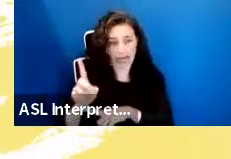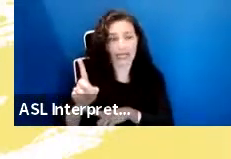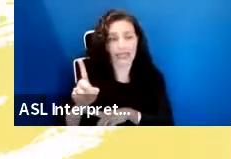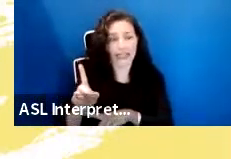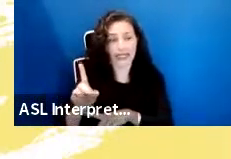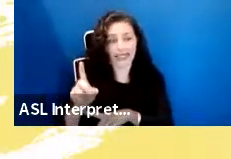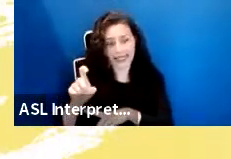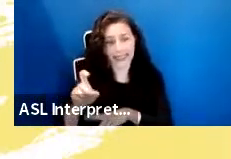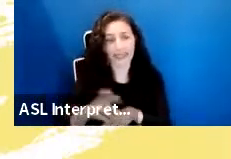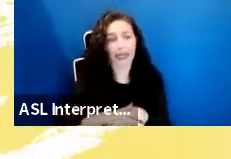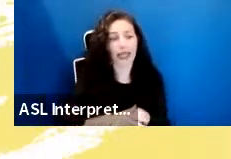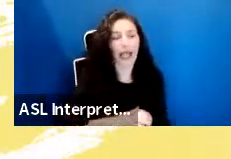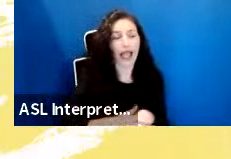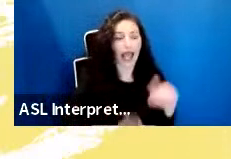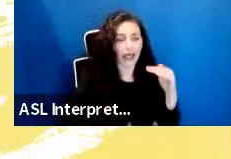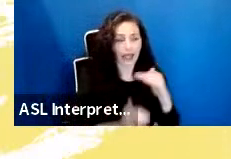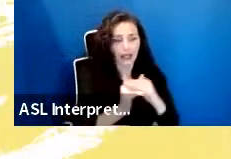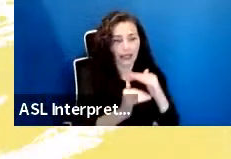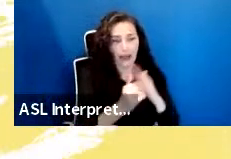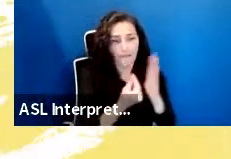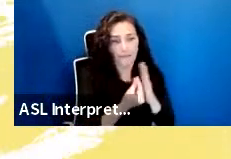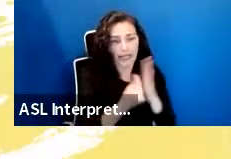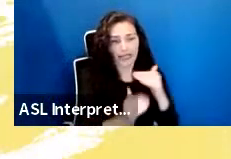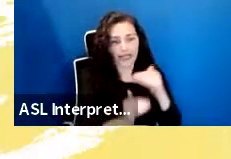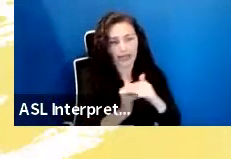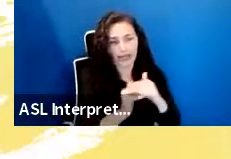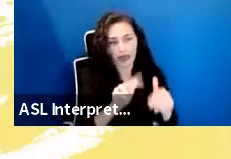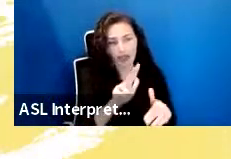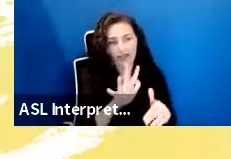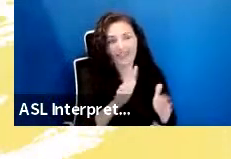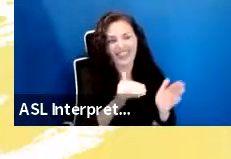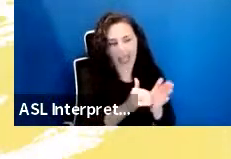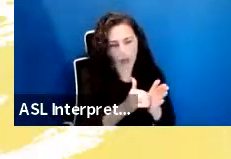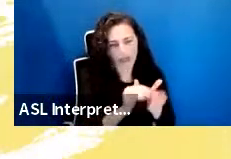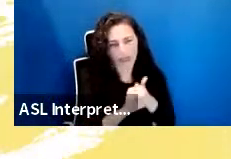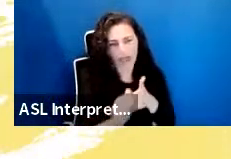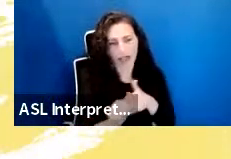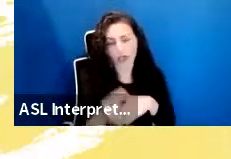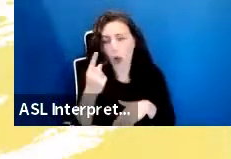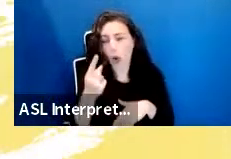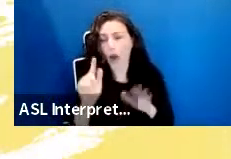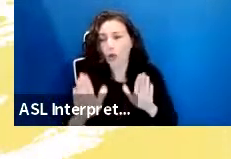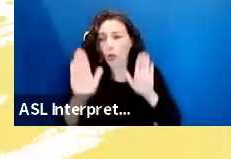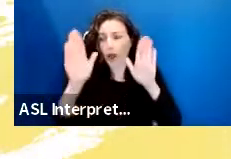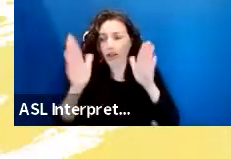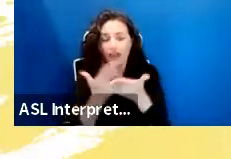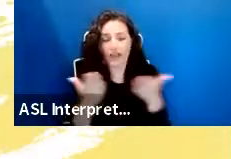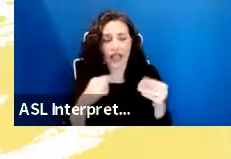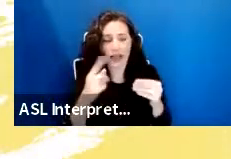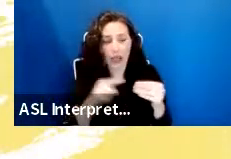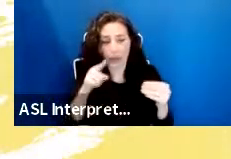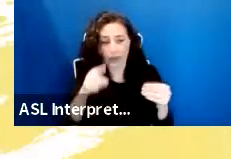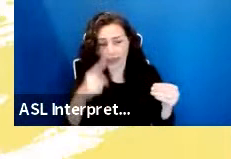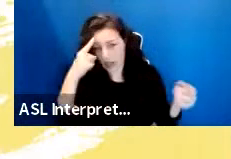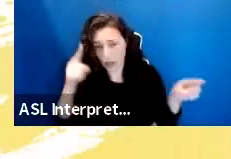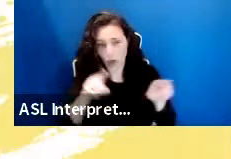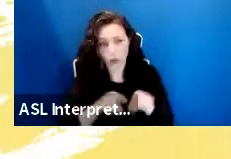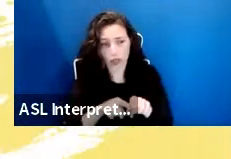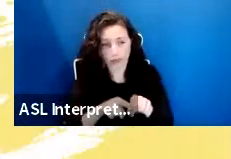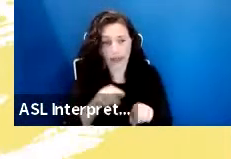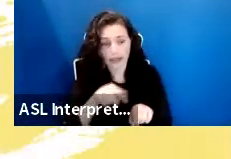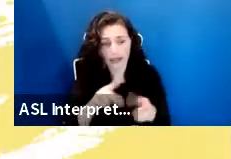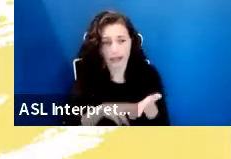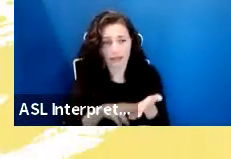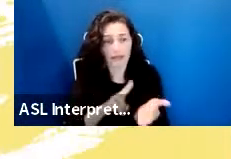cap of $35,000. One of the many, I think, wonderful attributes of this agreement is that it does allow for you to